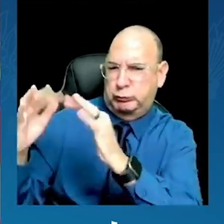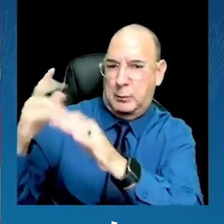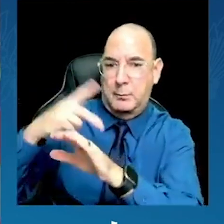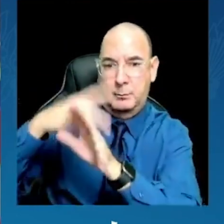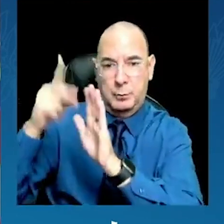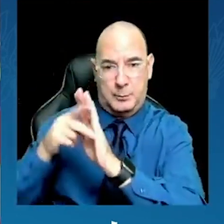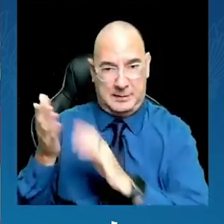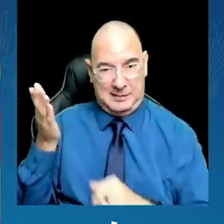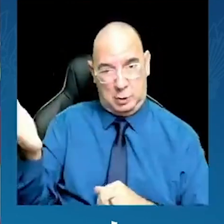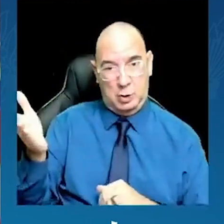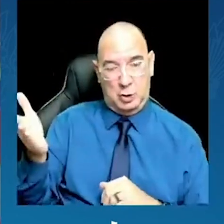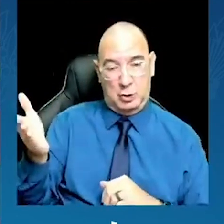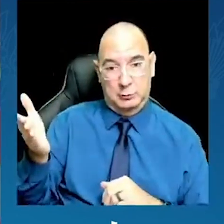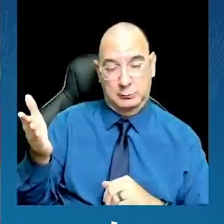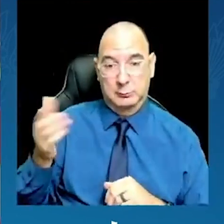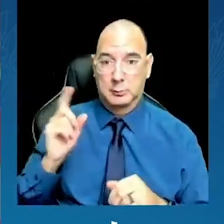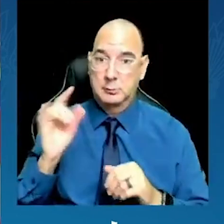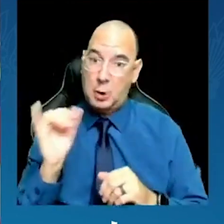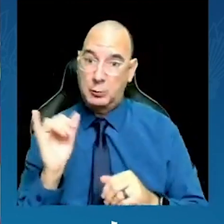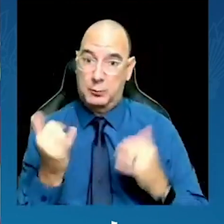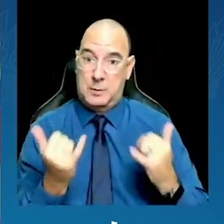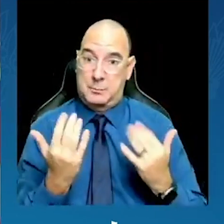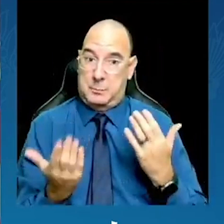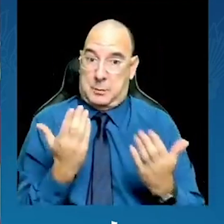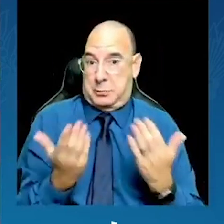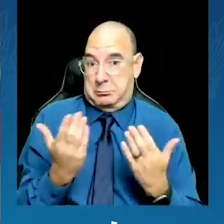expect, these were engineers,